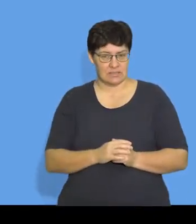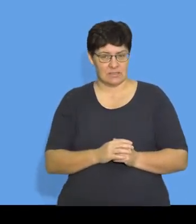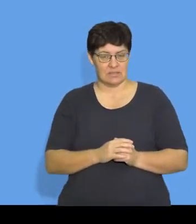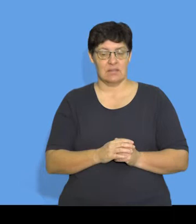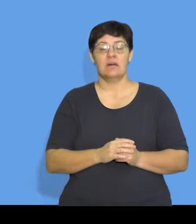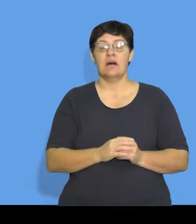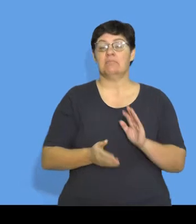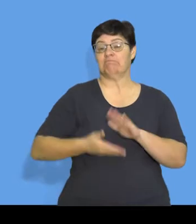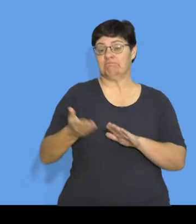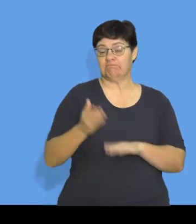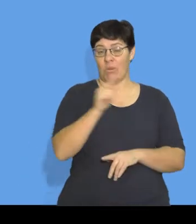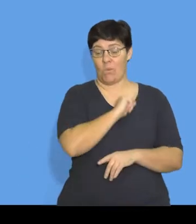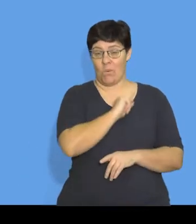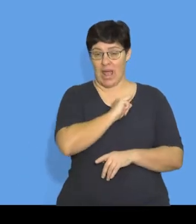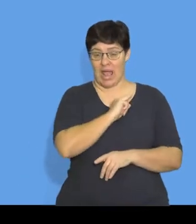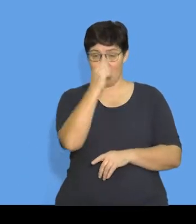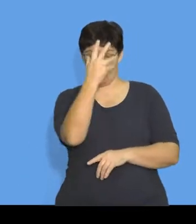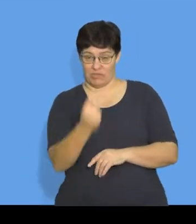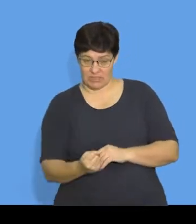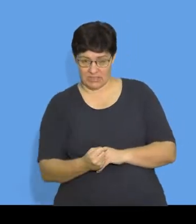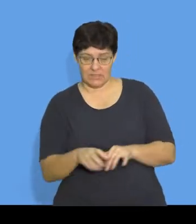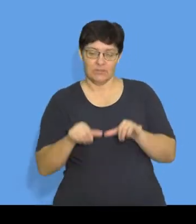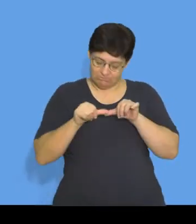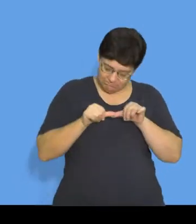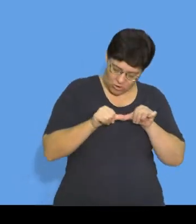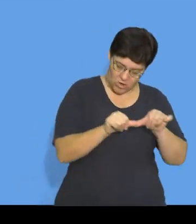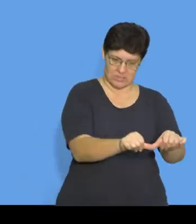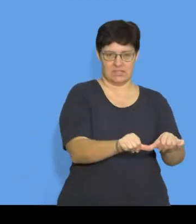due to gravity is a constant